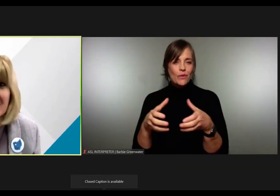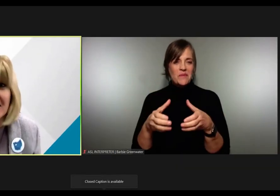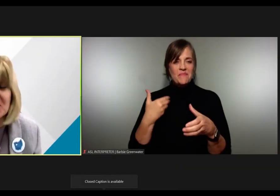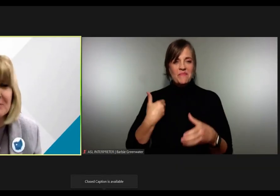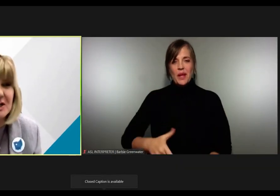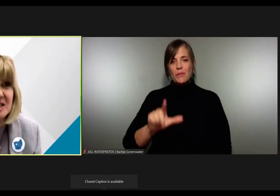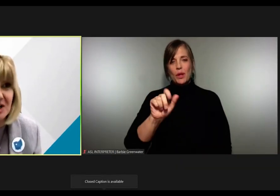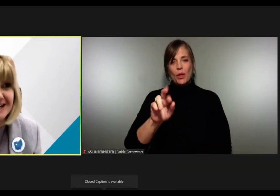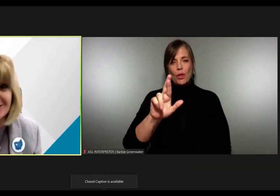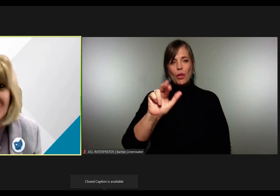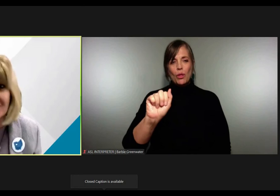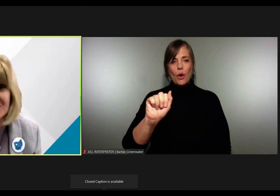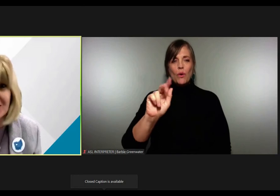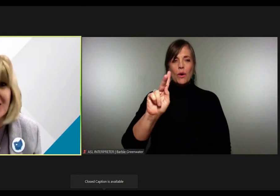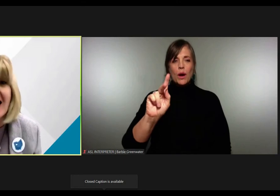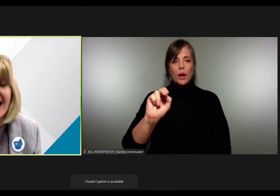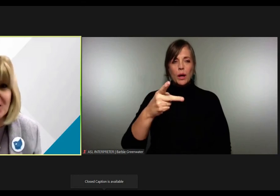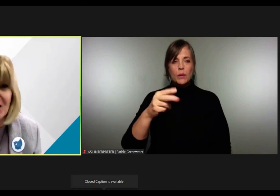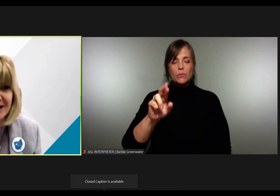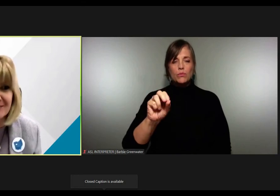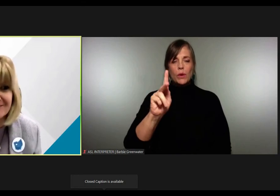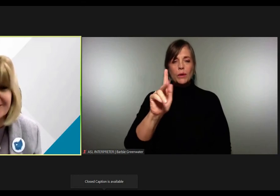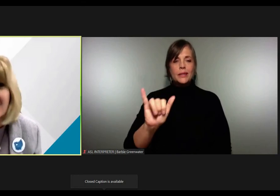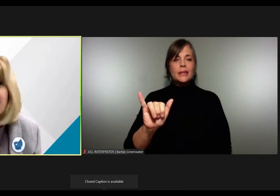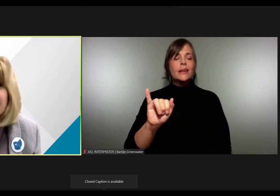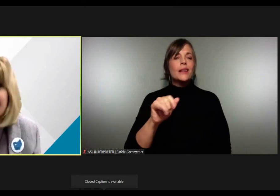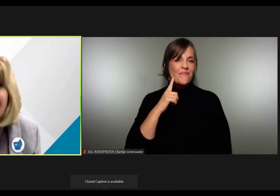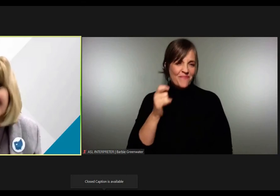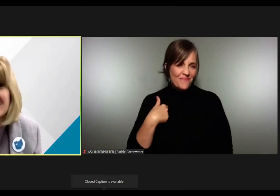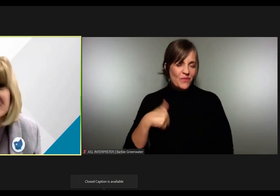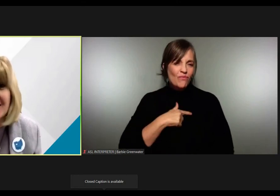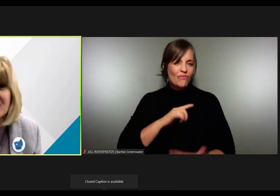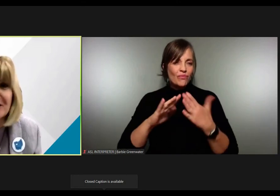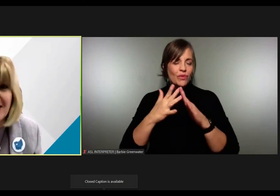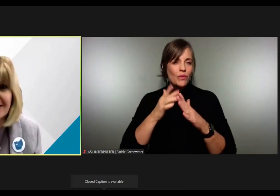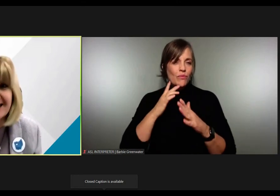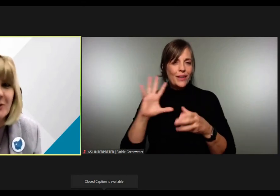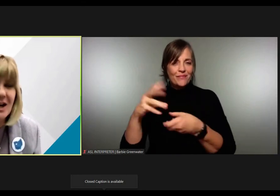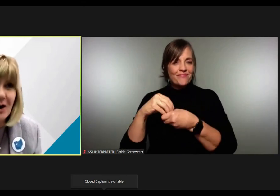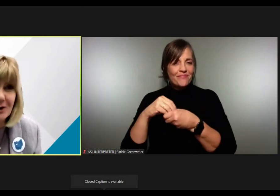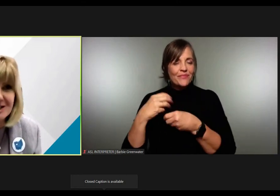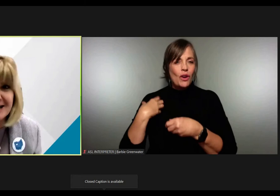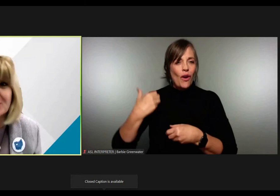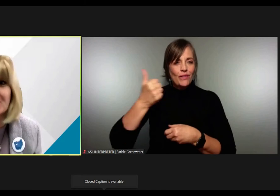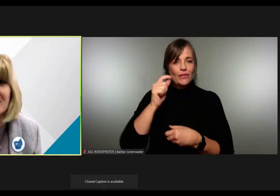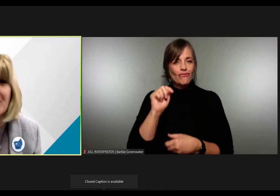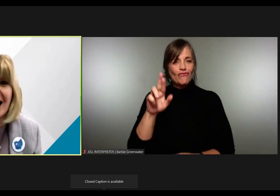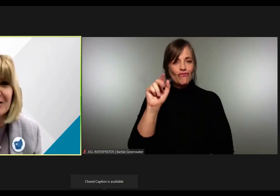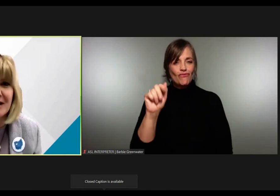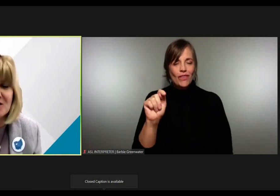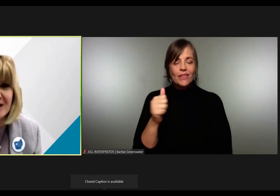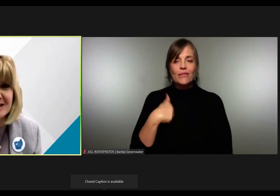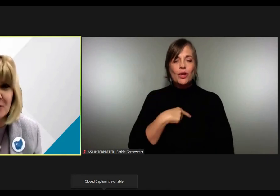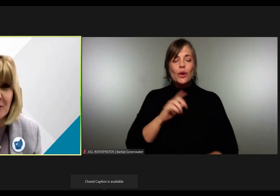and Customer Experience Officer at TARTA. Tonight is a special event that we are hosting during